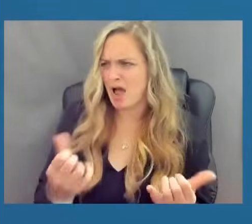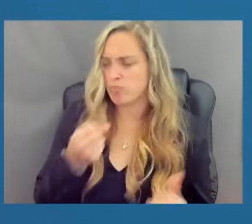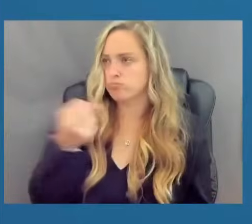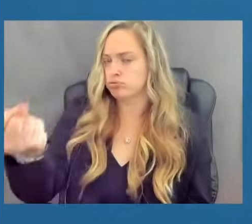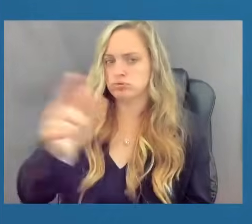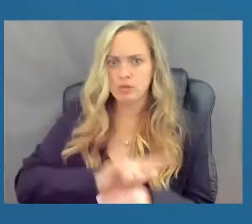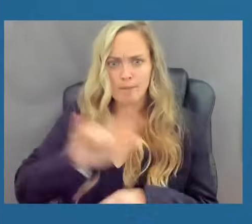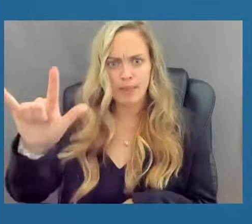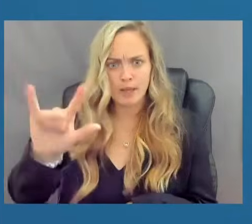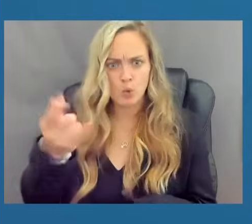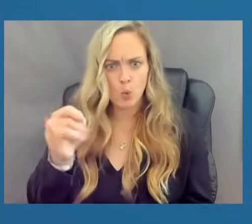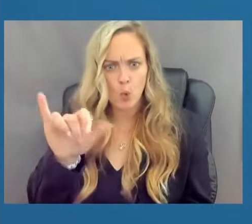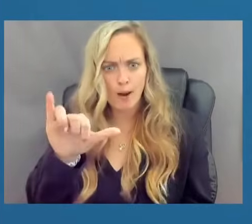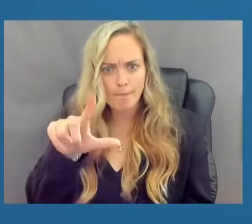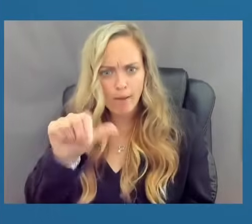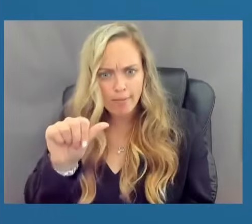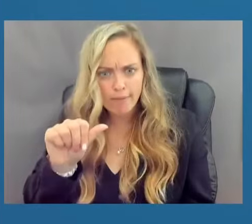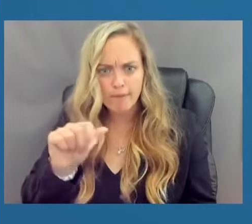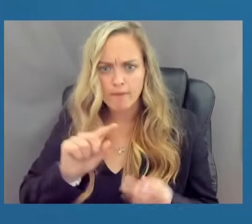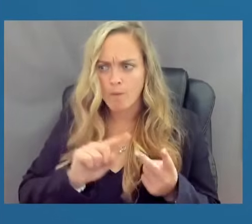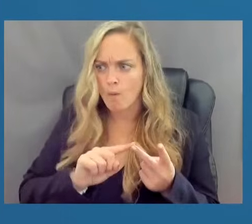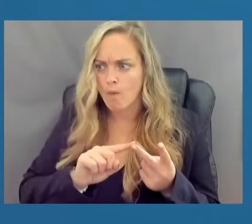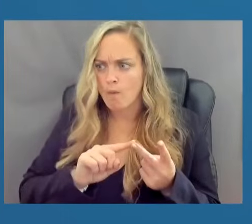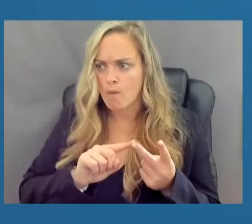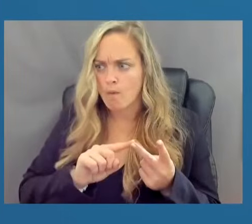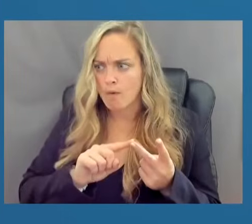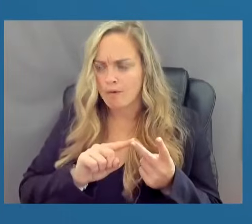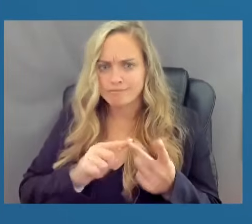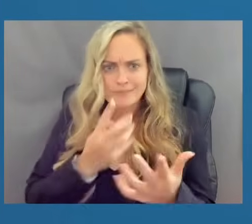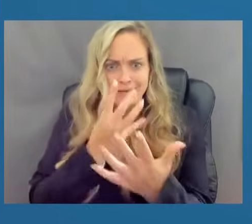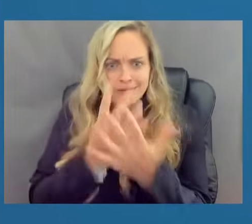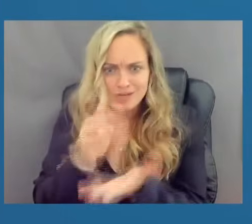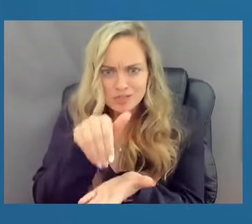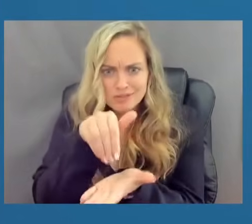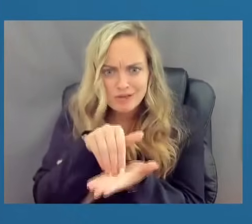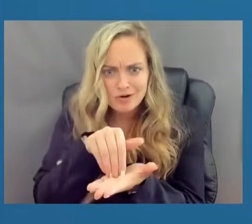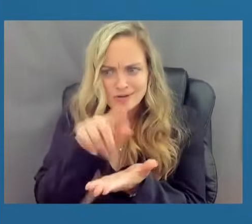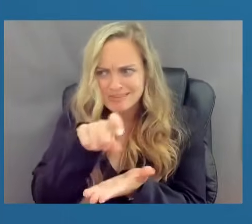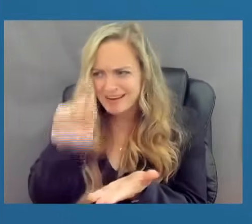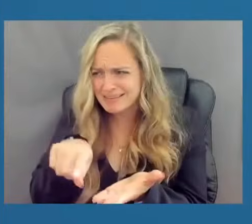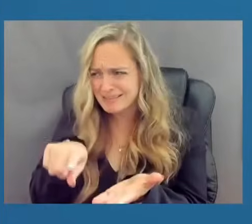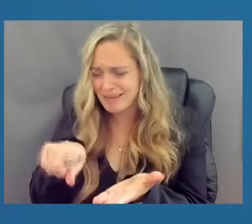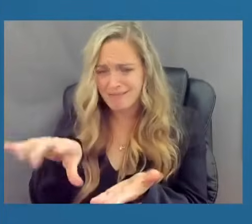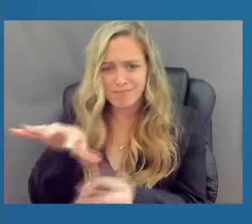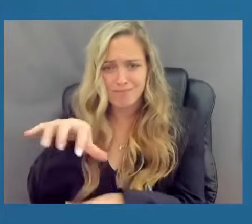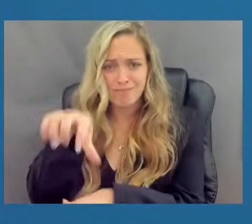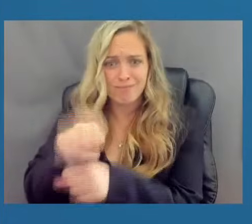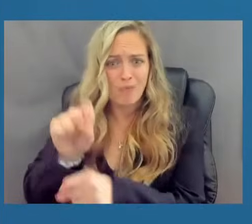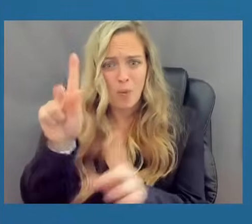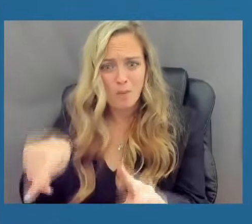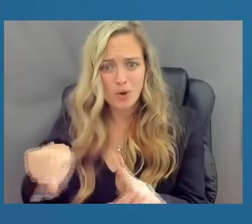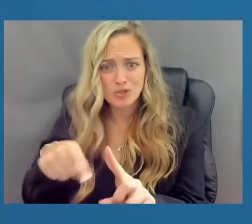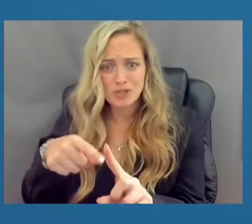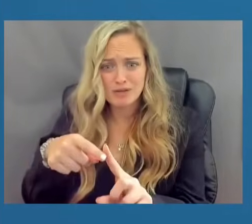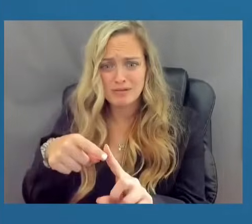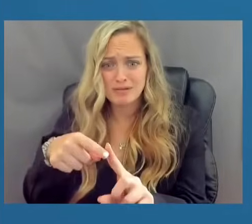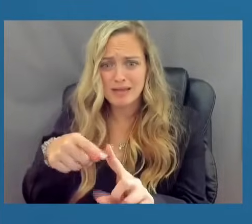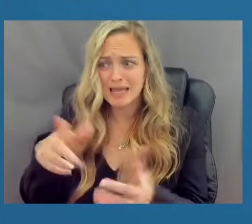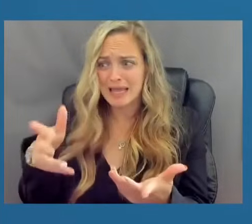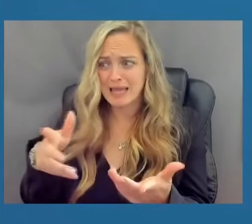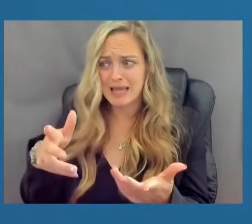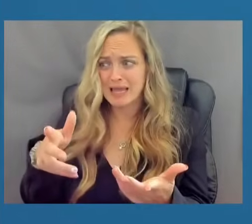to Guatemala or a detention center in Texas? They even picked up an individual who was an American citizen from Puerto Rico, held him for a